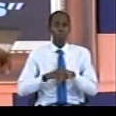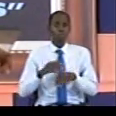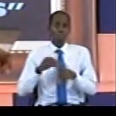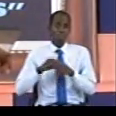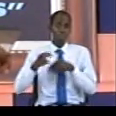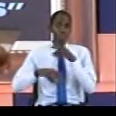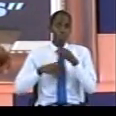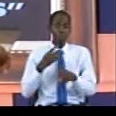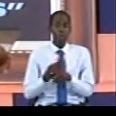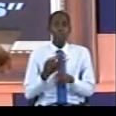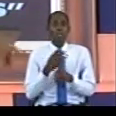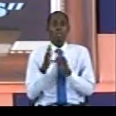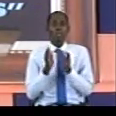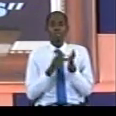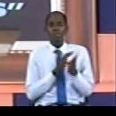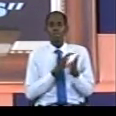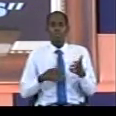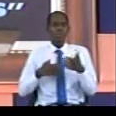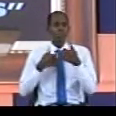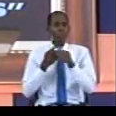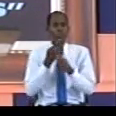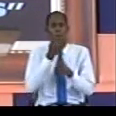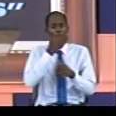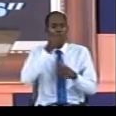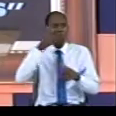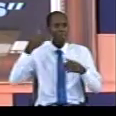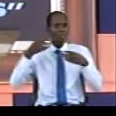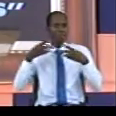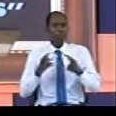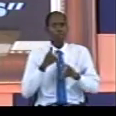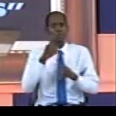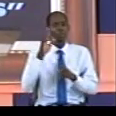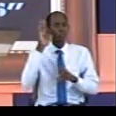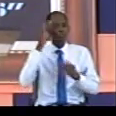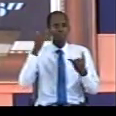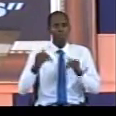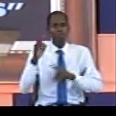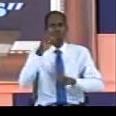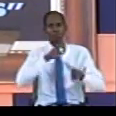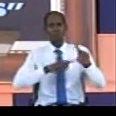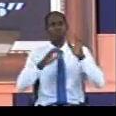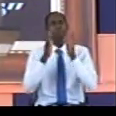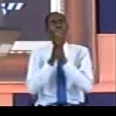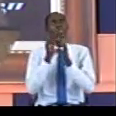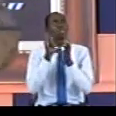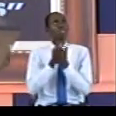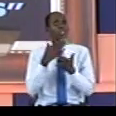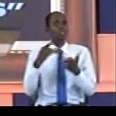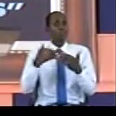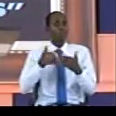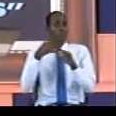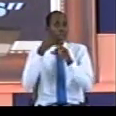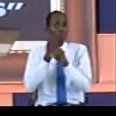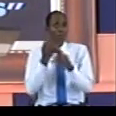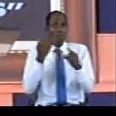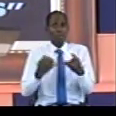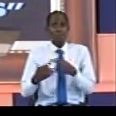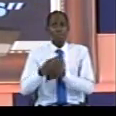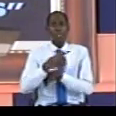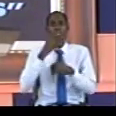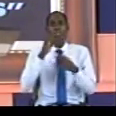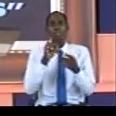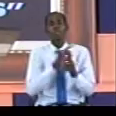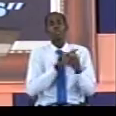best methods. Open your mouth and say, Lord, I got something today. That thing you've got today, take take it back to the Lord and say, Lord, I